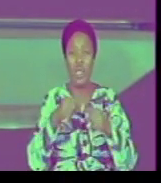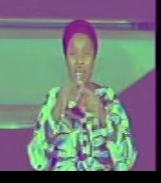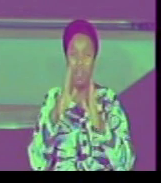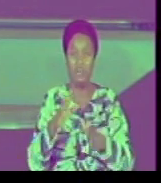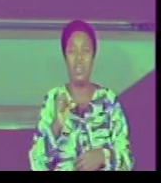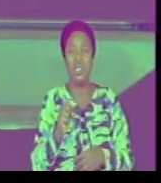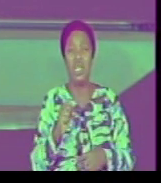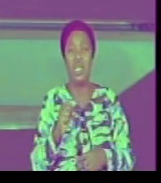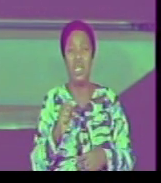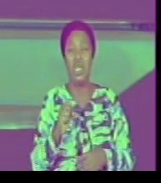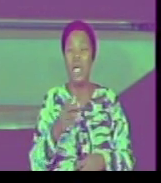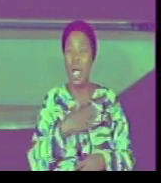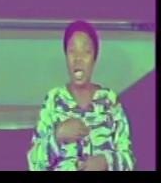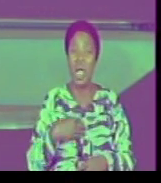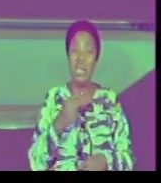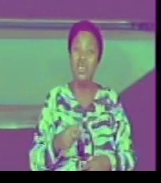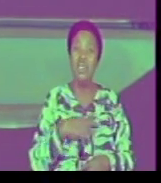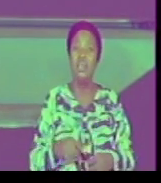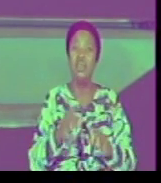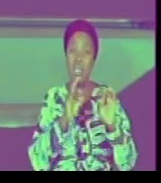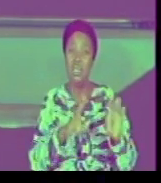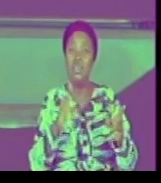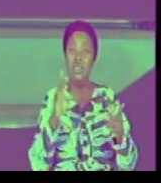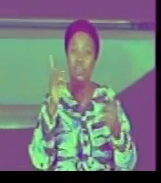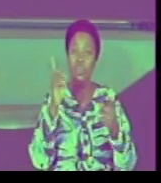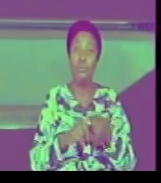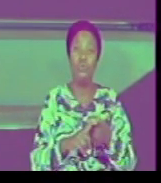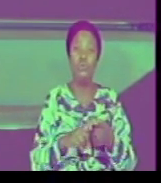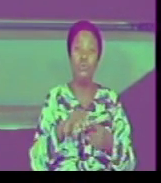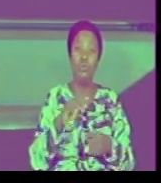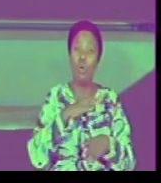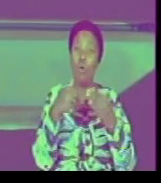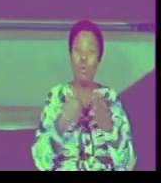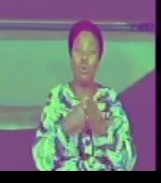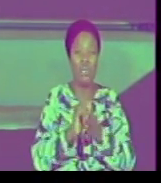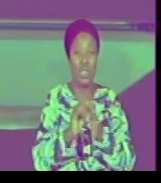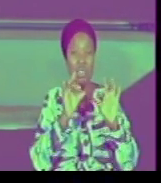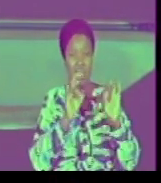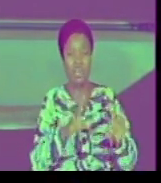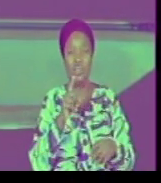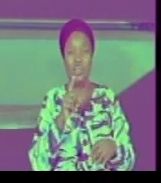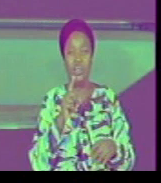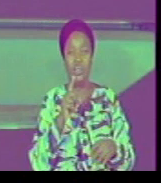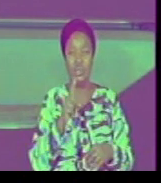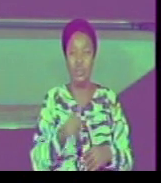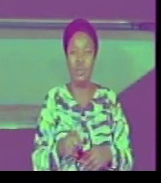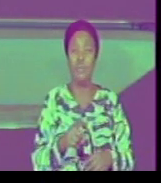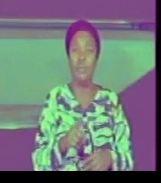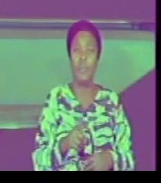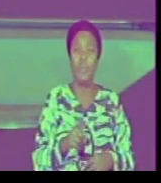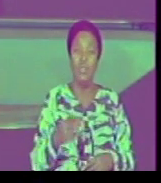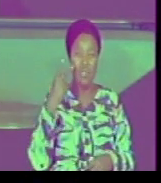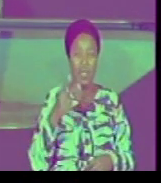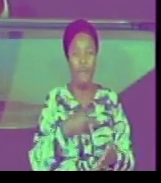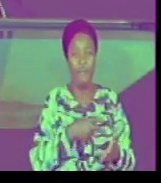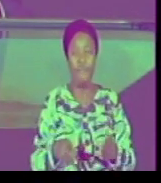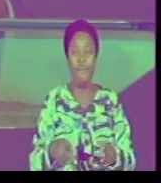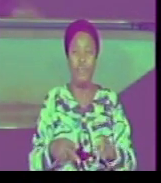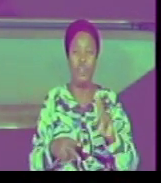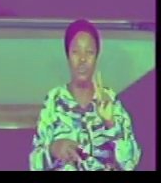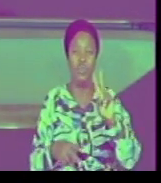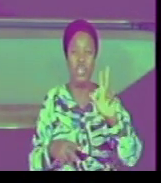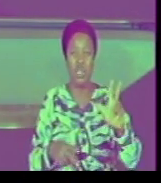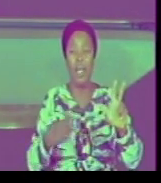adversary to thine adversaries. Look at verse 23. Mine angel shall